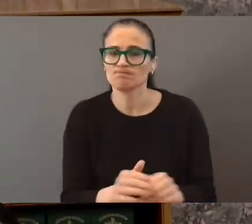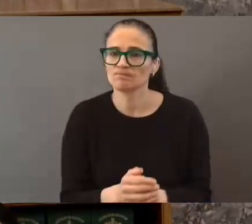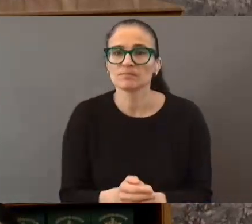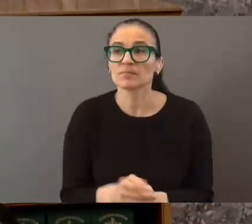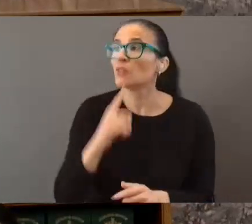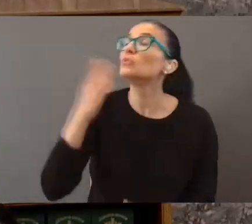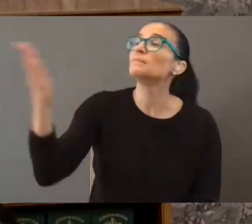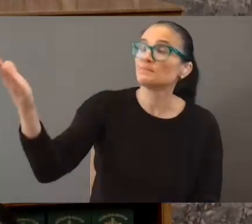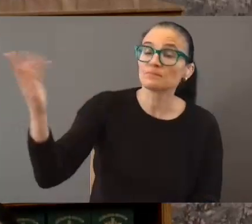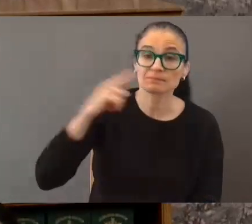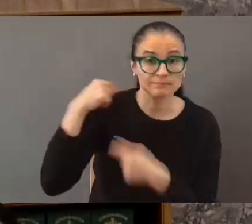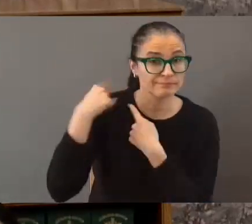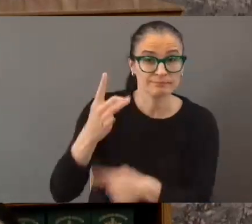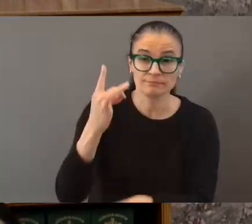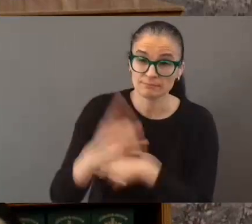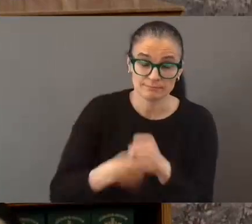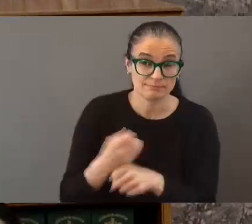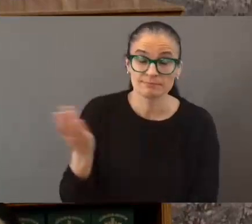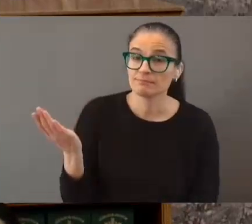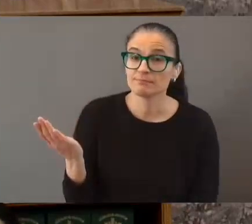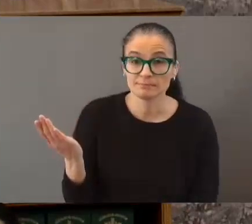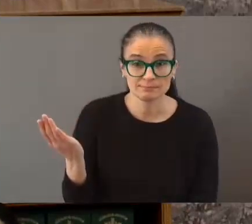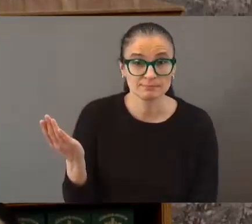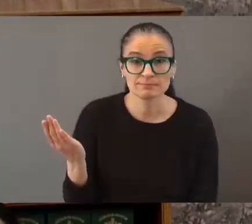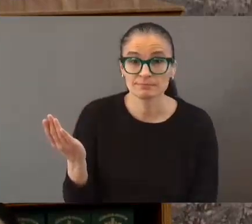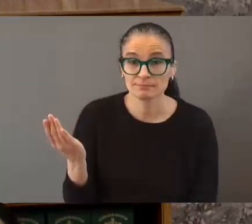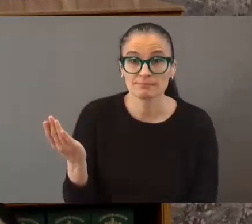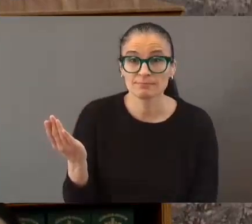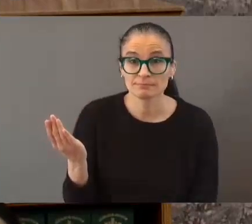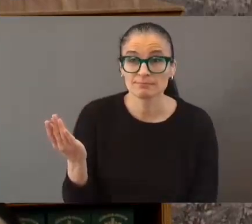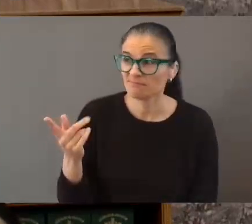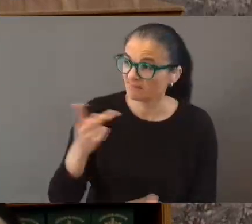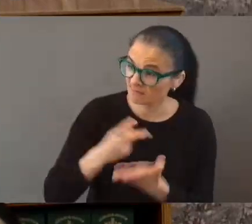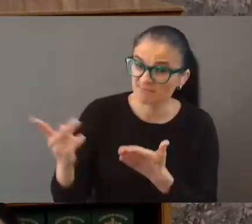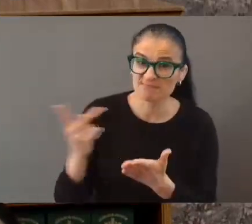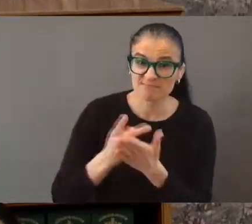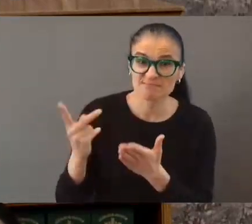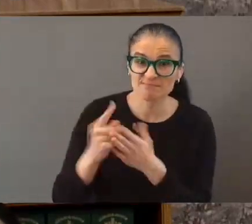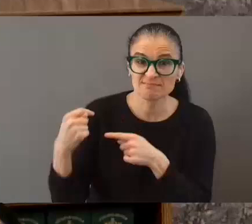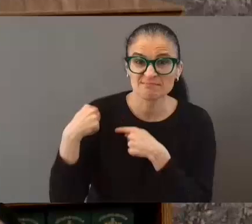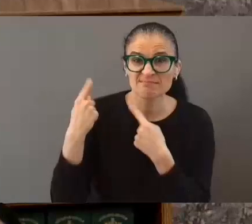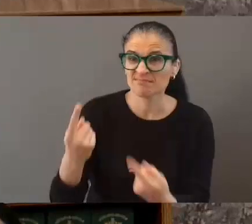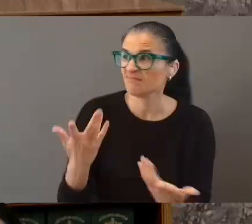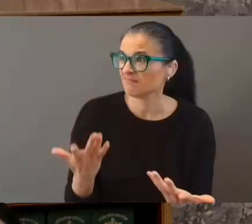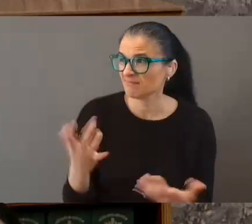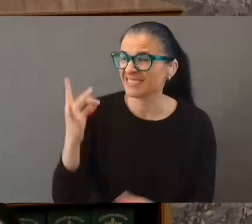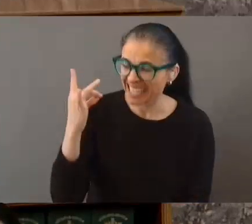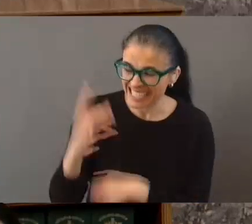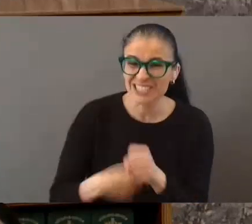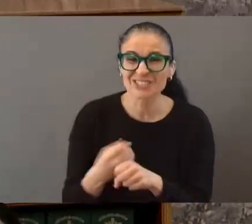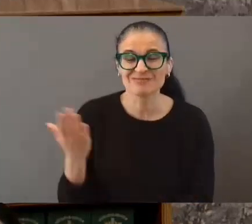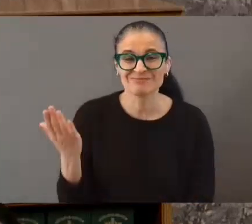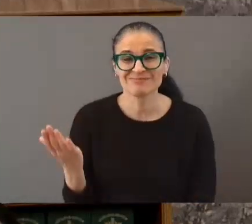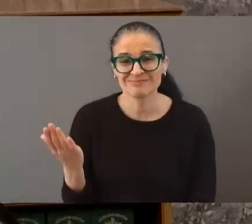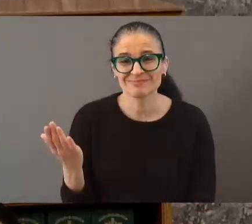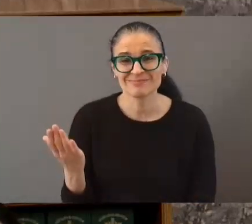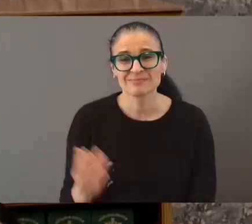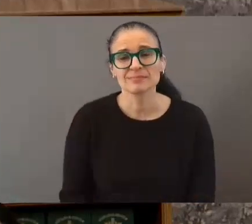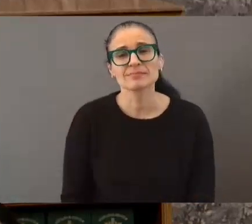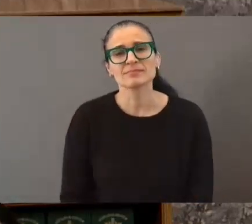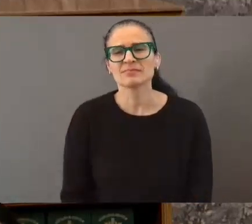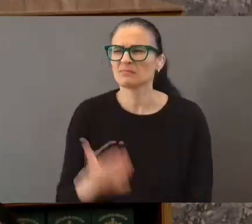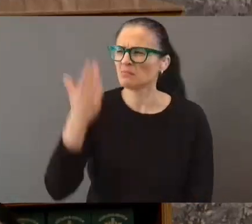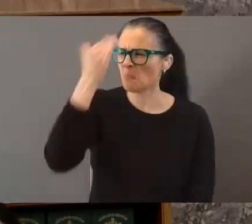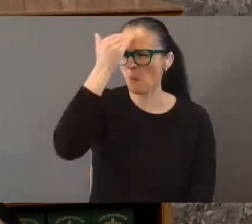built up the challenges that we face today, why would anybody trust this Premier with additional powers from